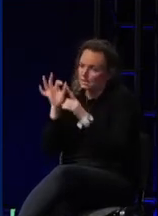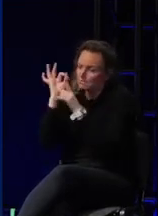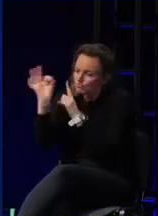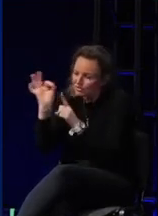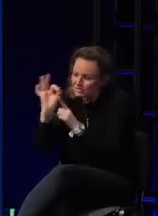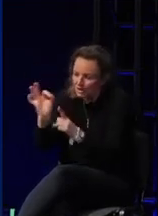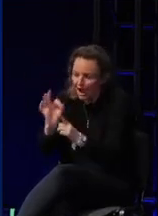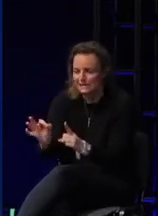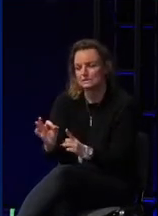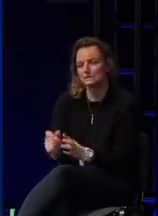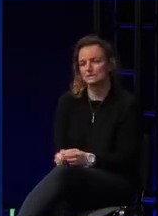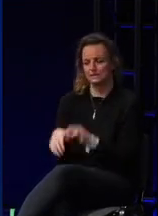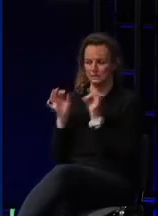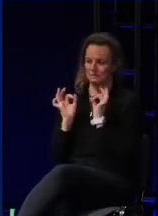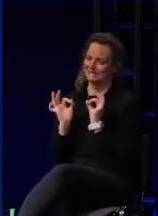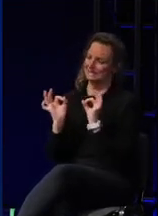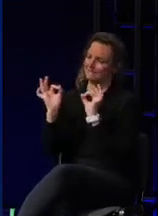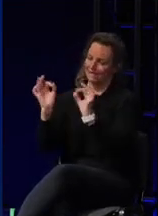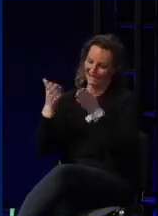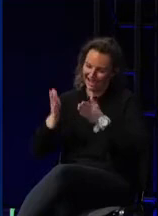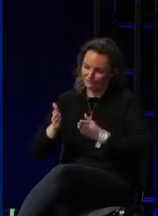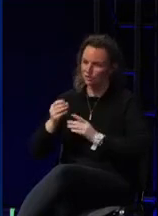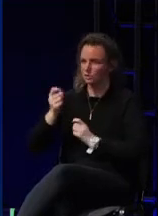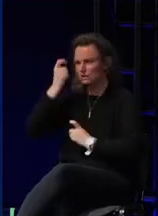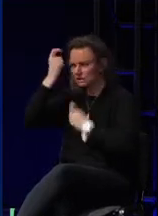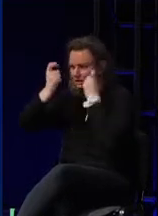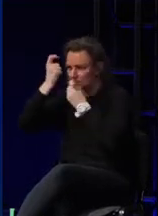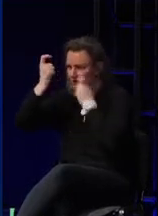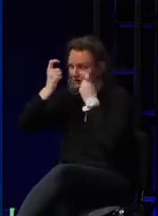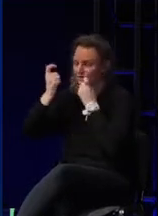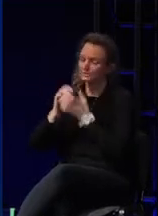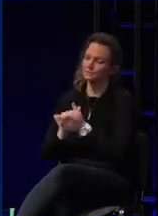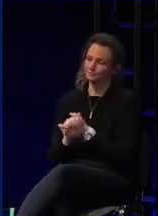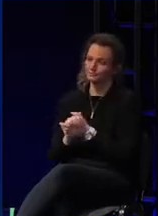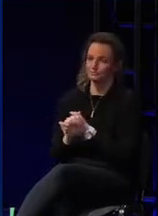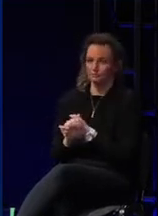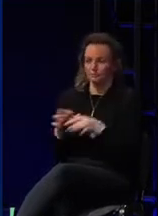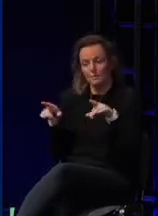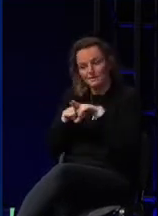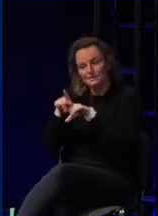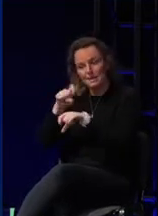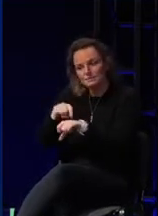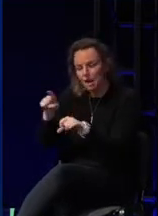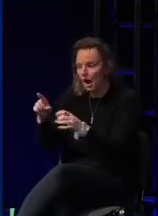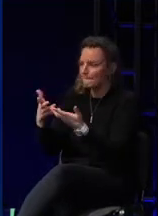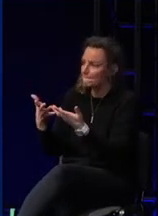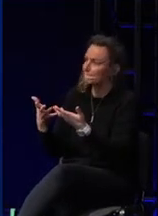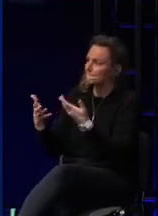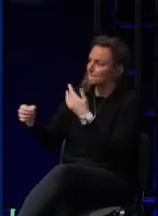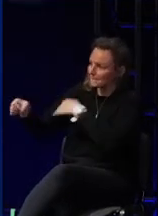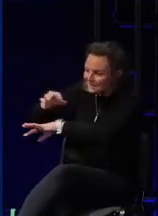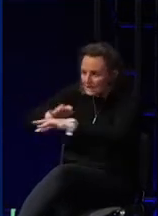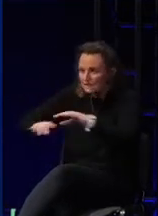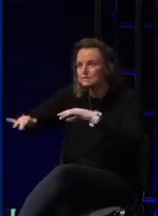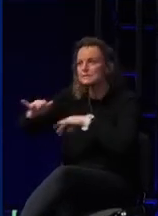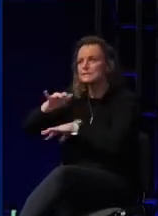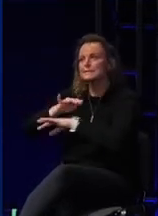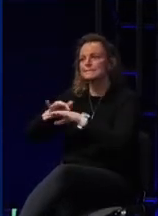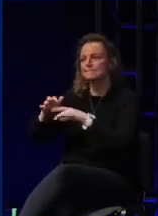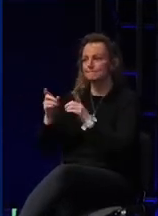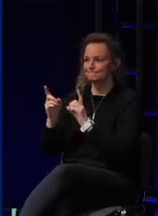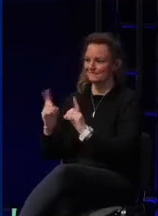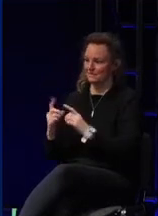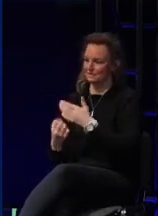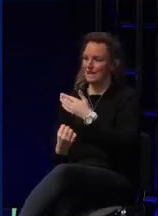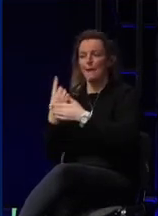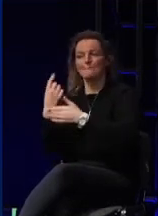precision involved, but at the same time, you have to kind of give that sense that there is, it's